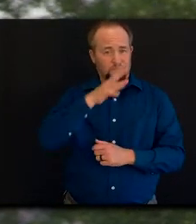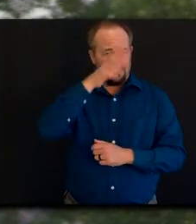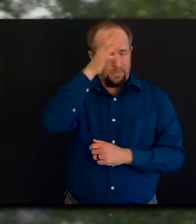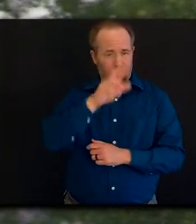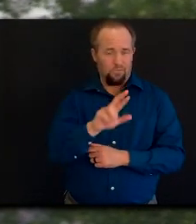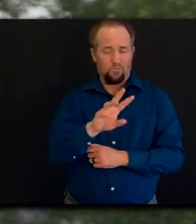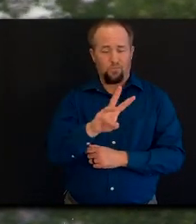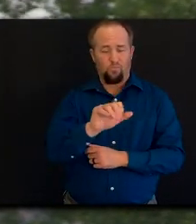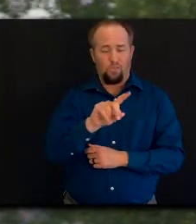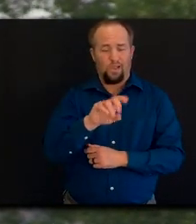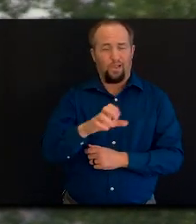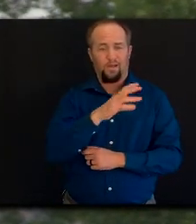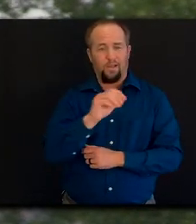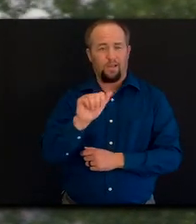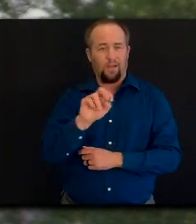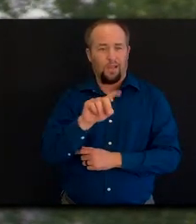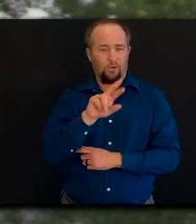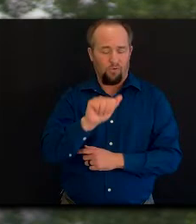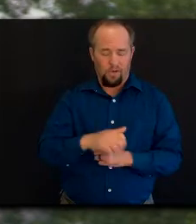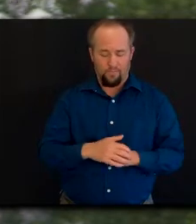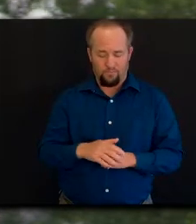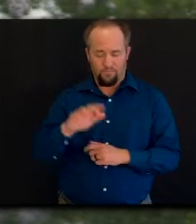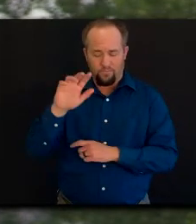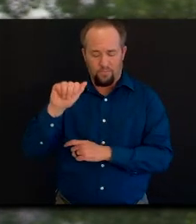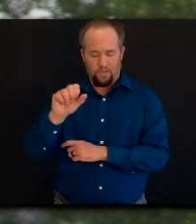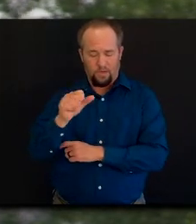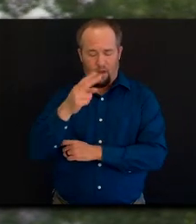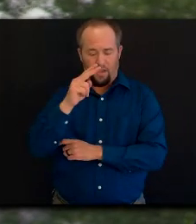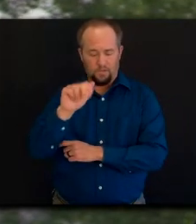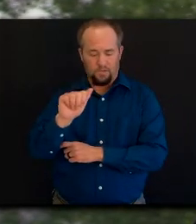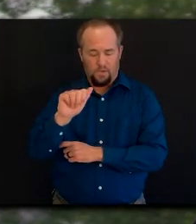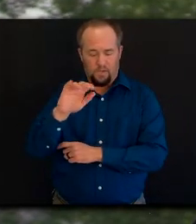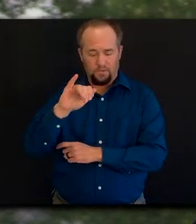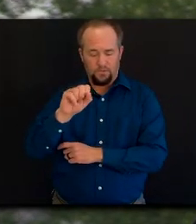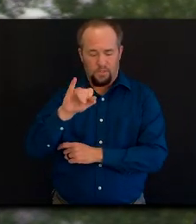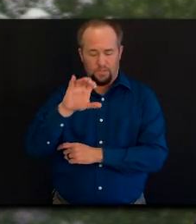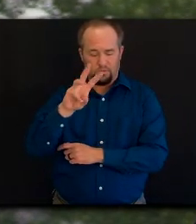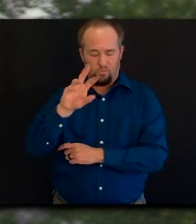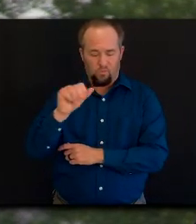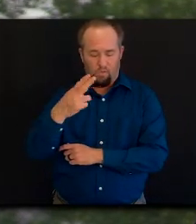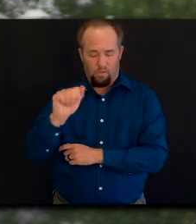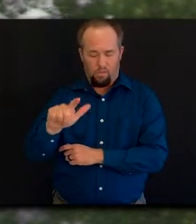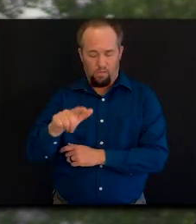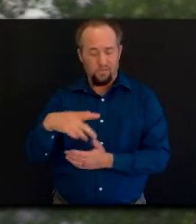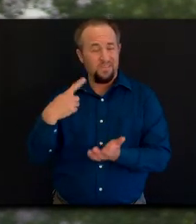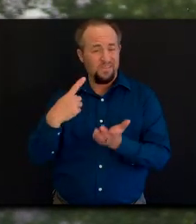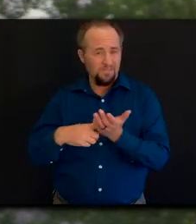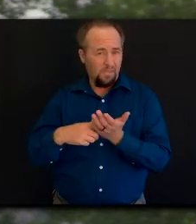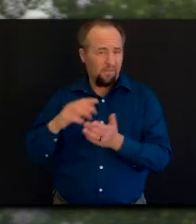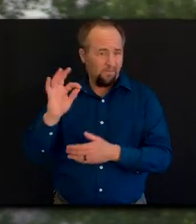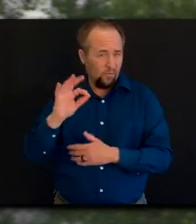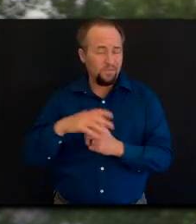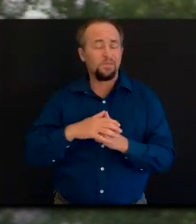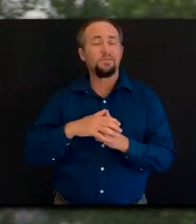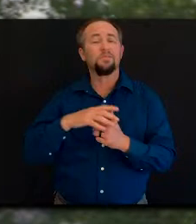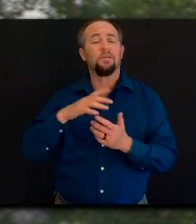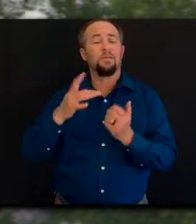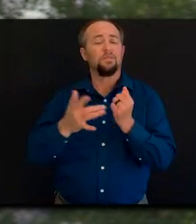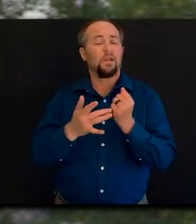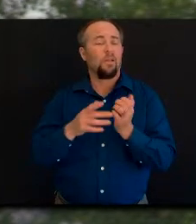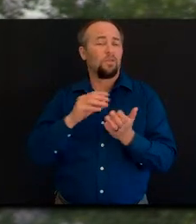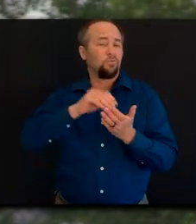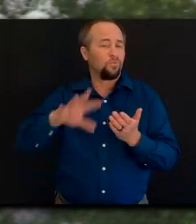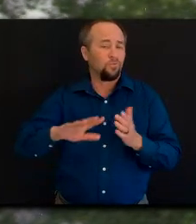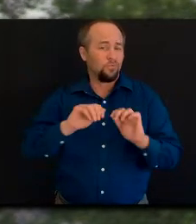Wilson. Ashna Jaswal was a member of National Honor Society, Debate and Forensics, Technology Student Association, and Rho